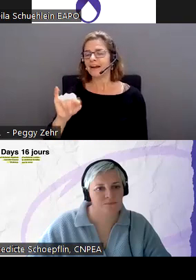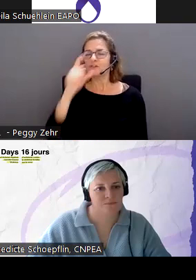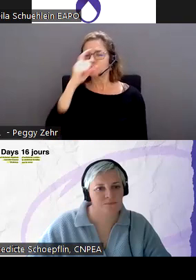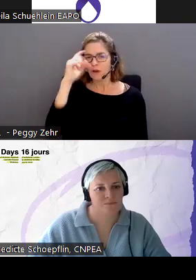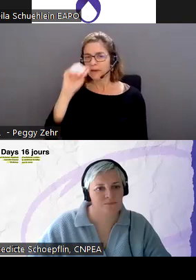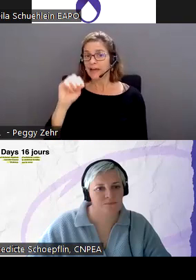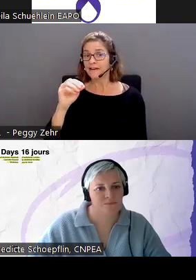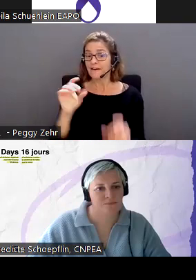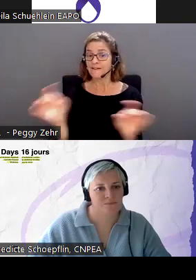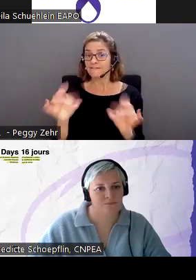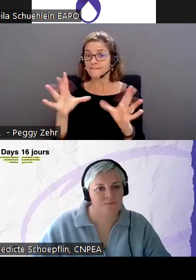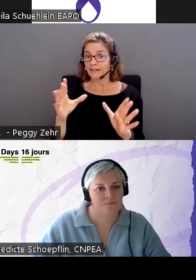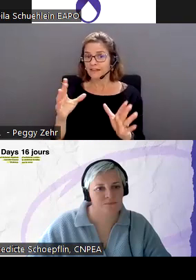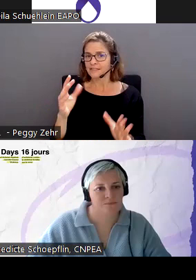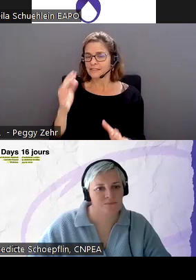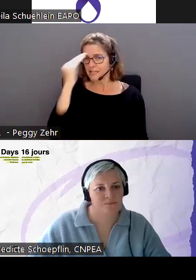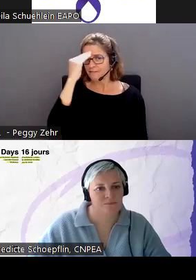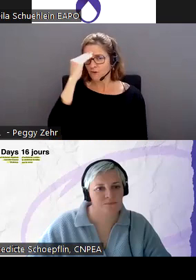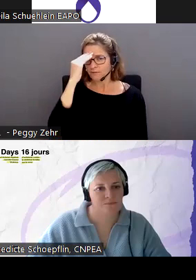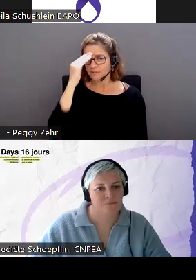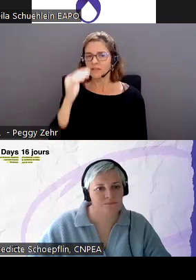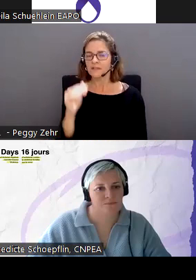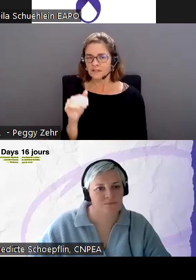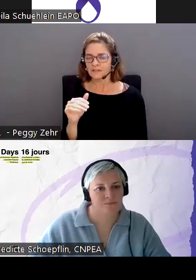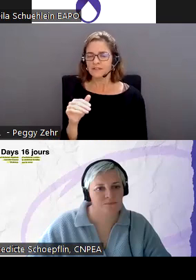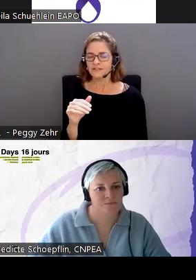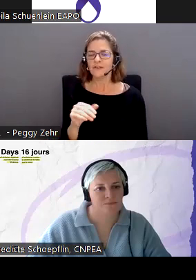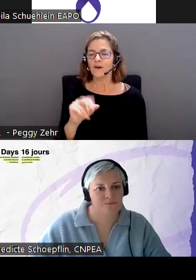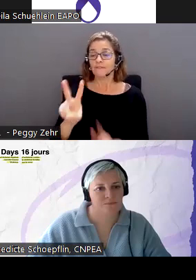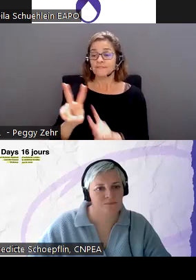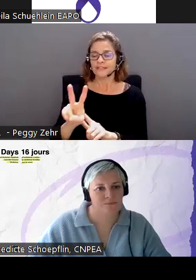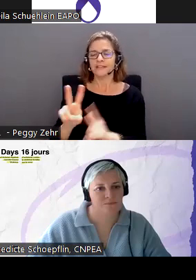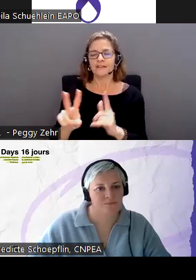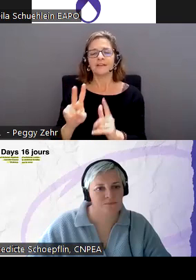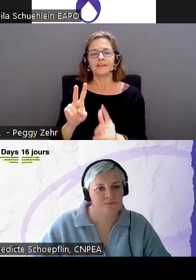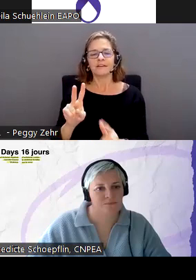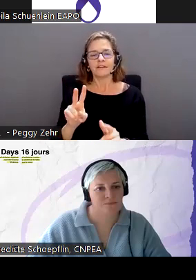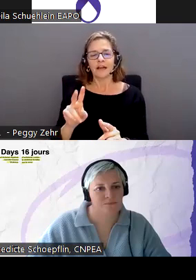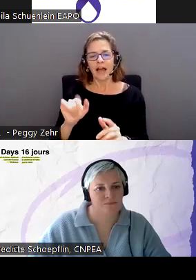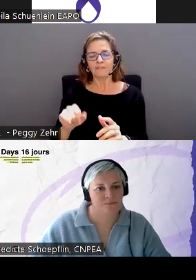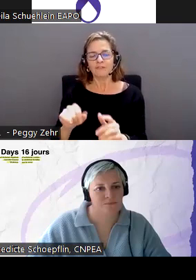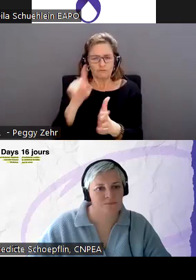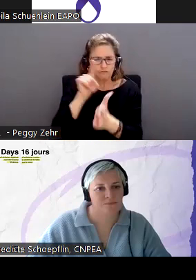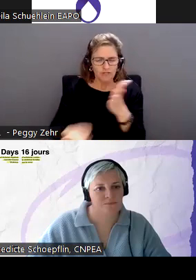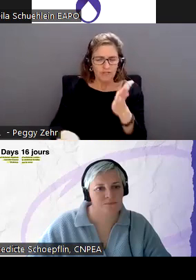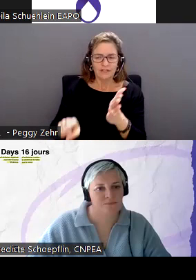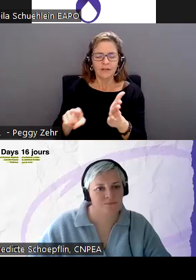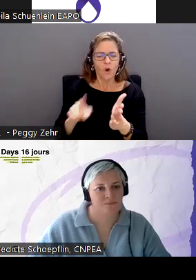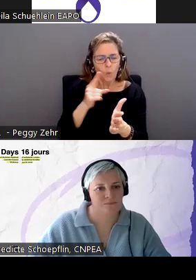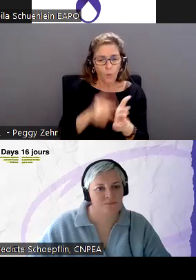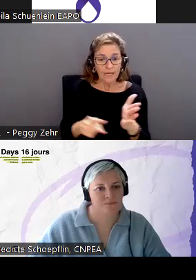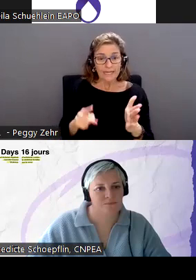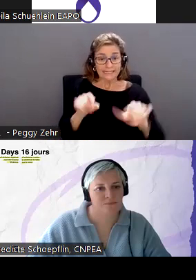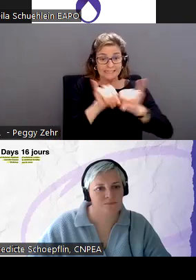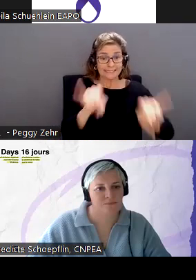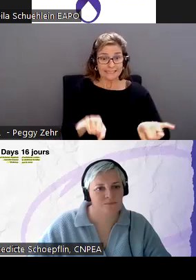trauma informed at an individual level, it's trauma and violence informed so that we understand the systemic factors that